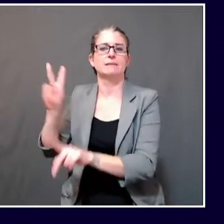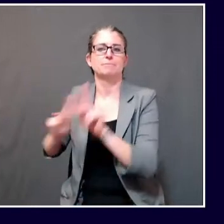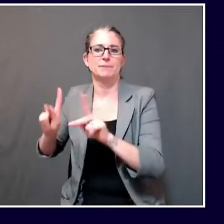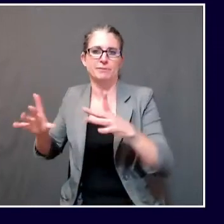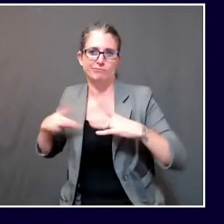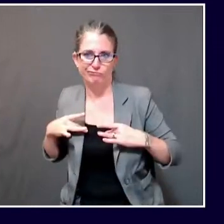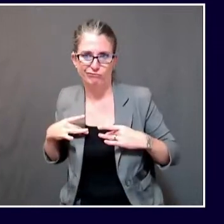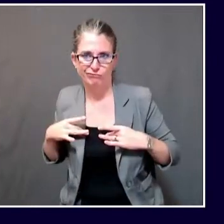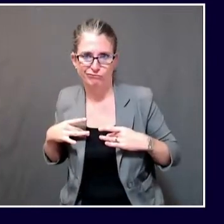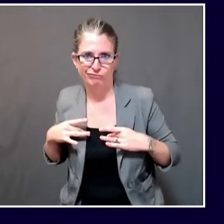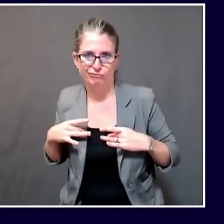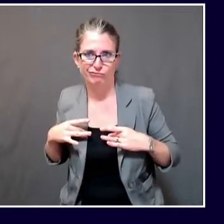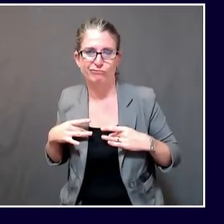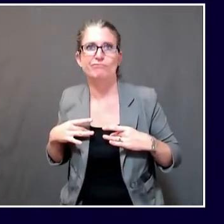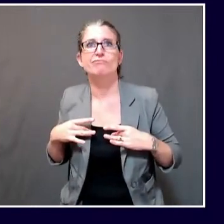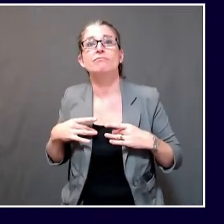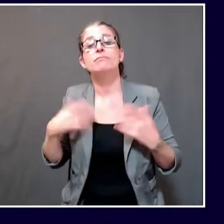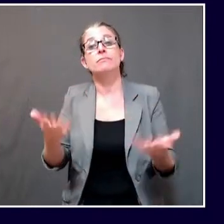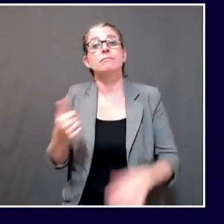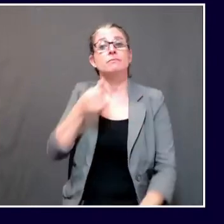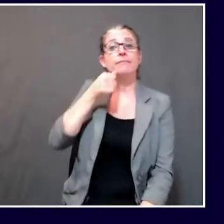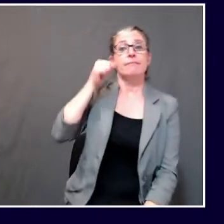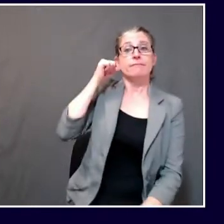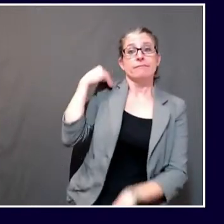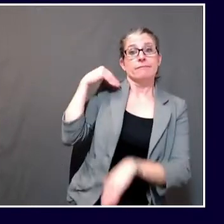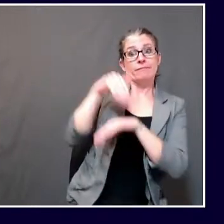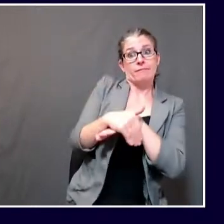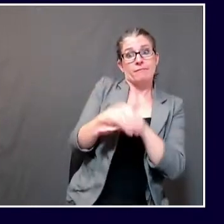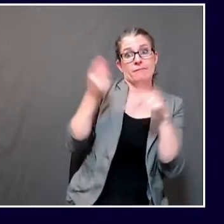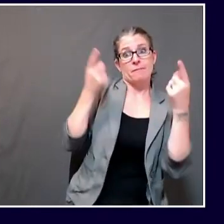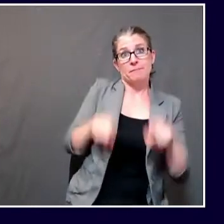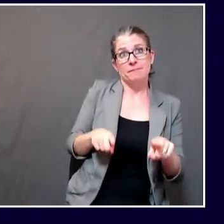yesterday evening, we opened an outbreak investigation associated with the Property